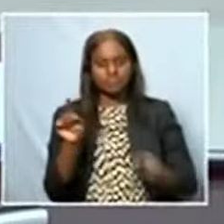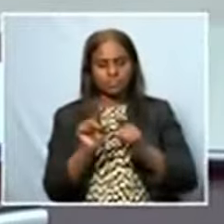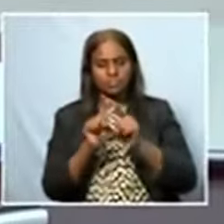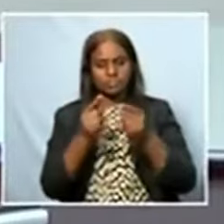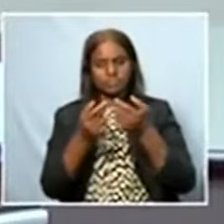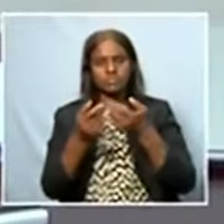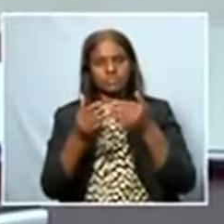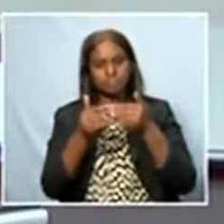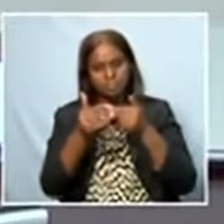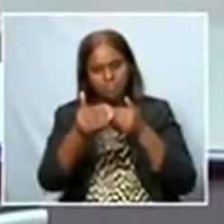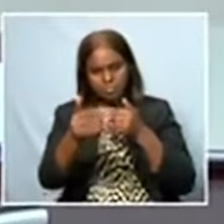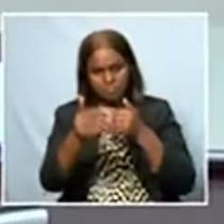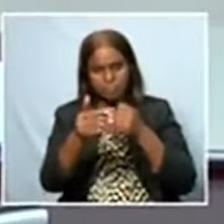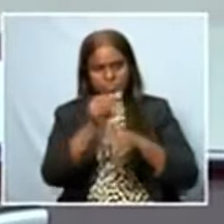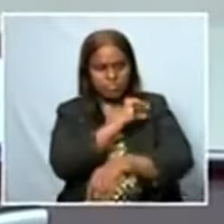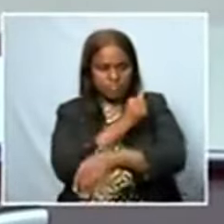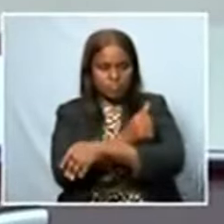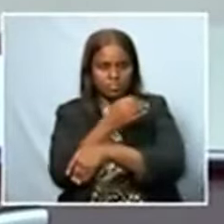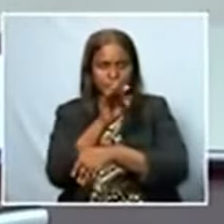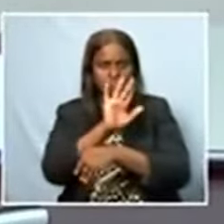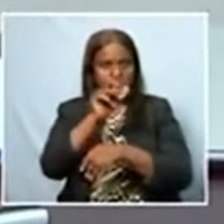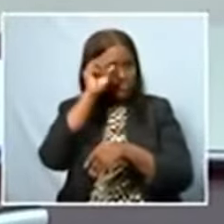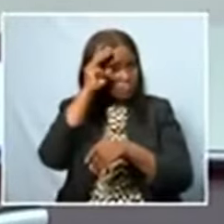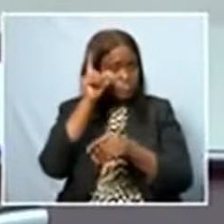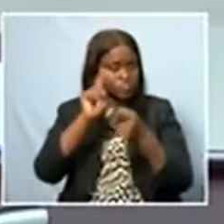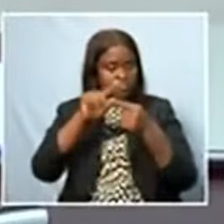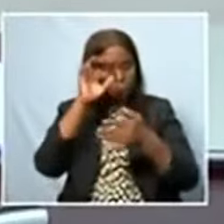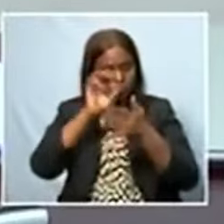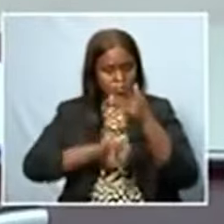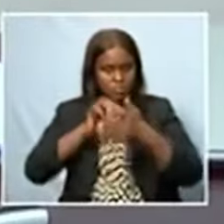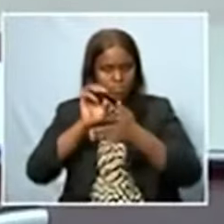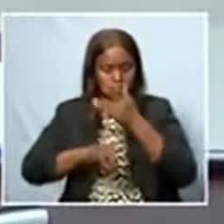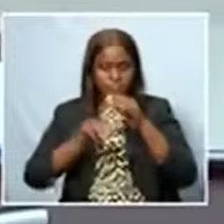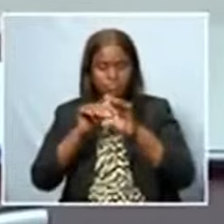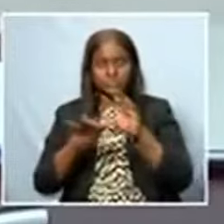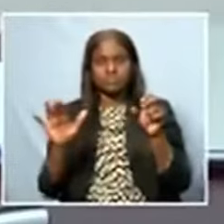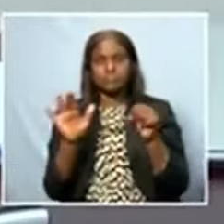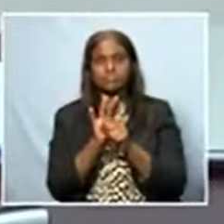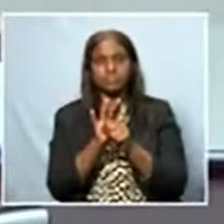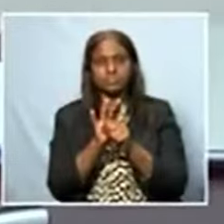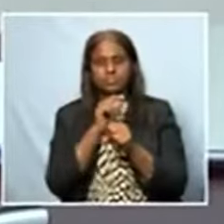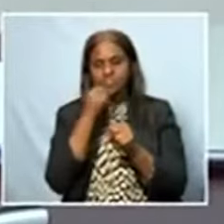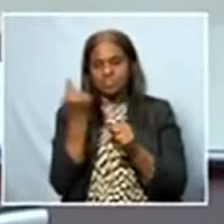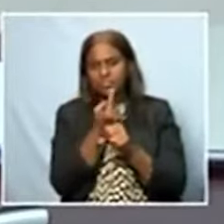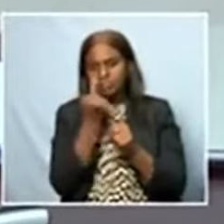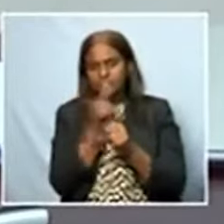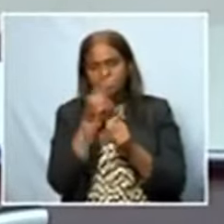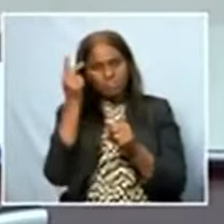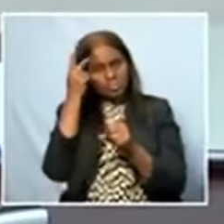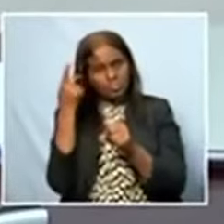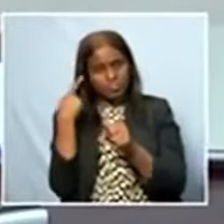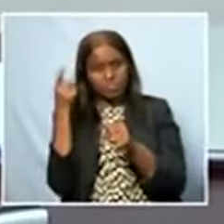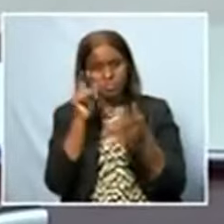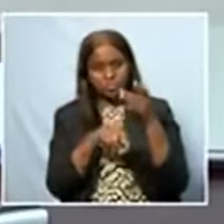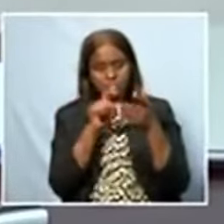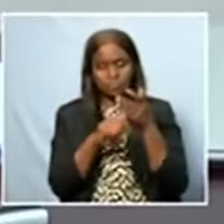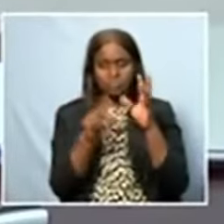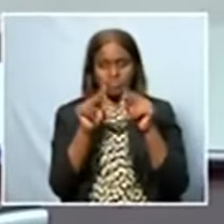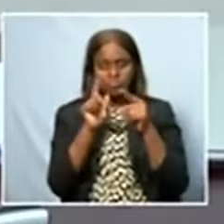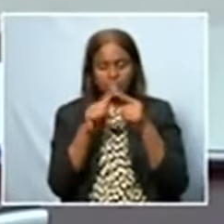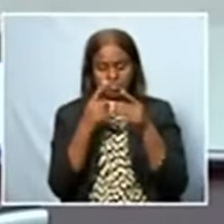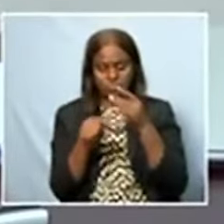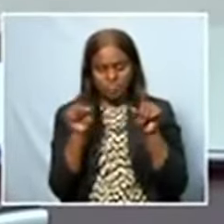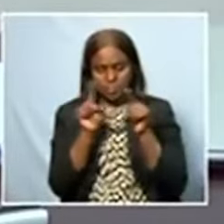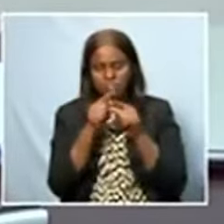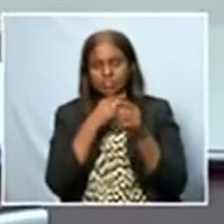extend the authority of the minister to waive in full beyond just principal taxes, but extend